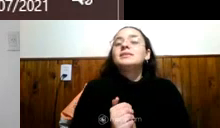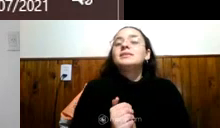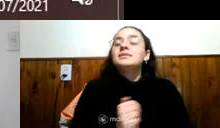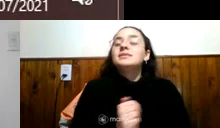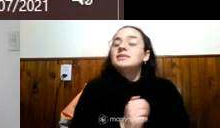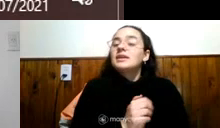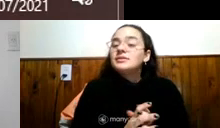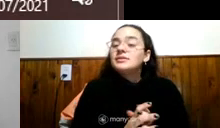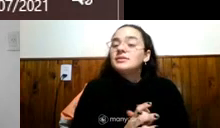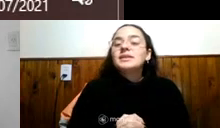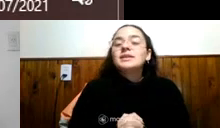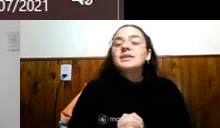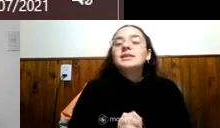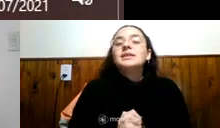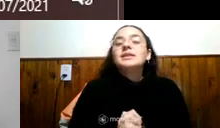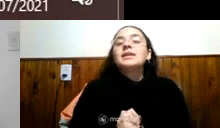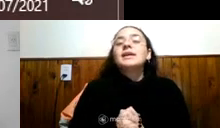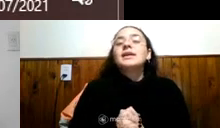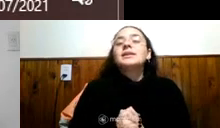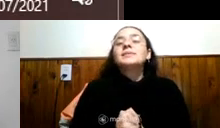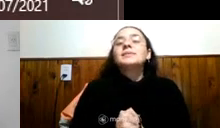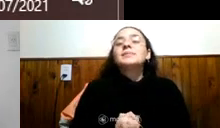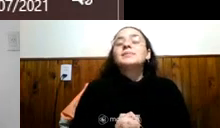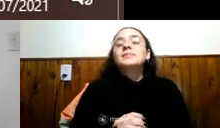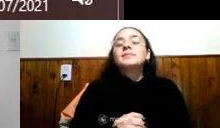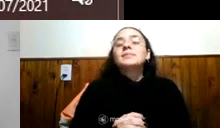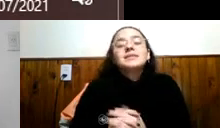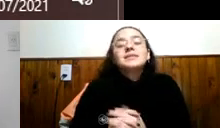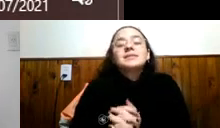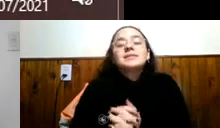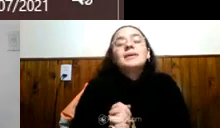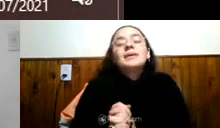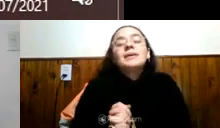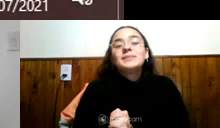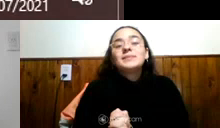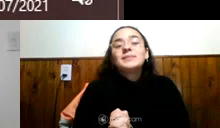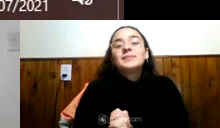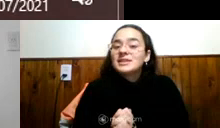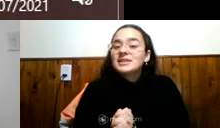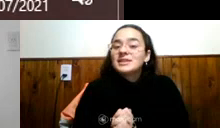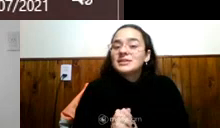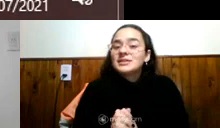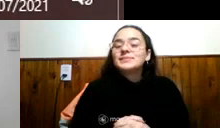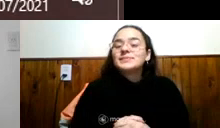grateful, and that's my presentation.